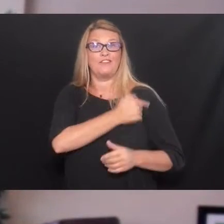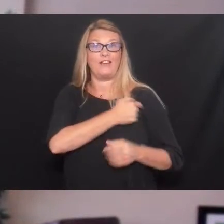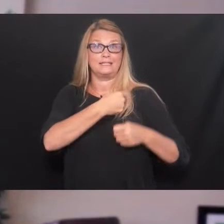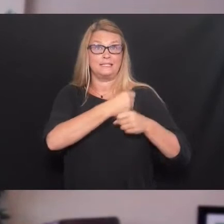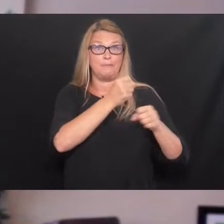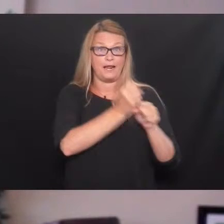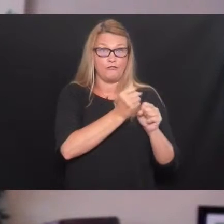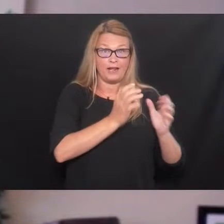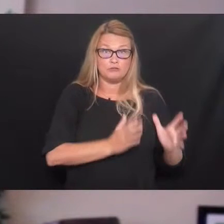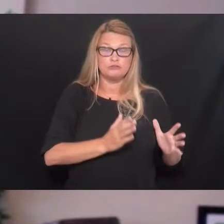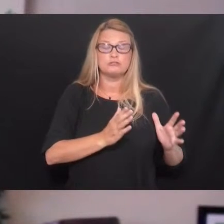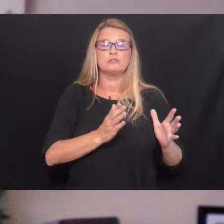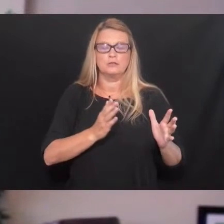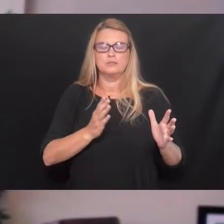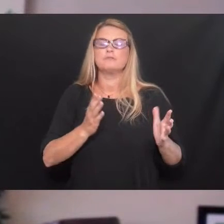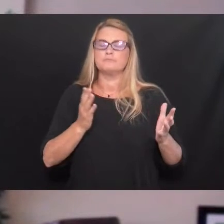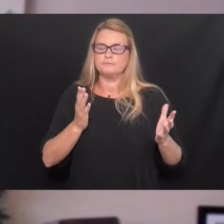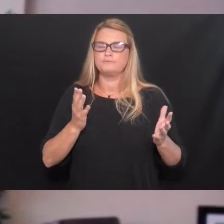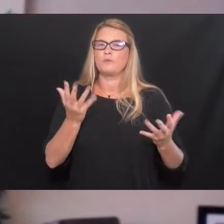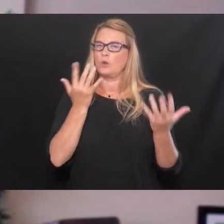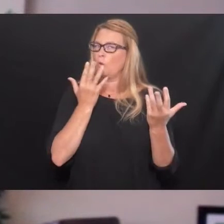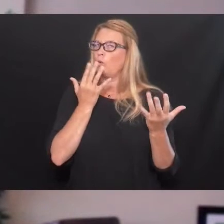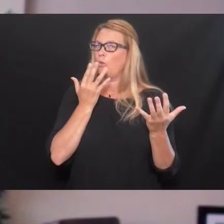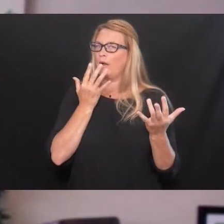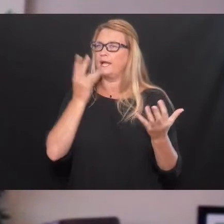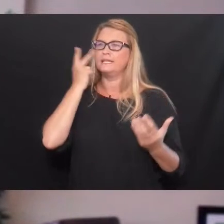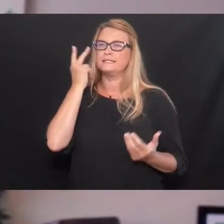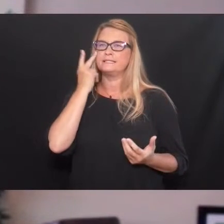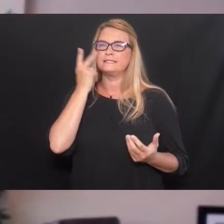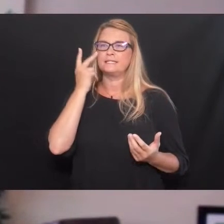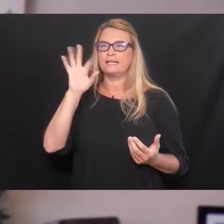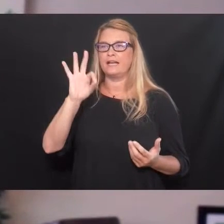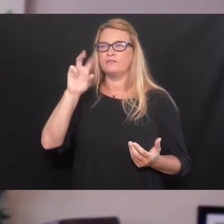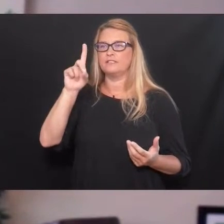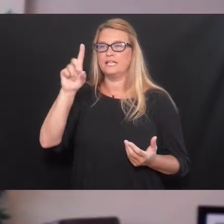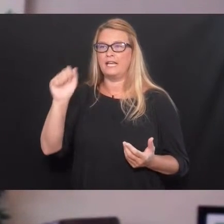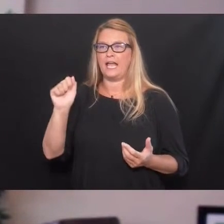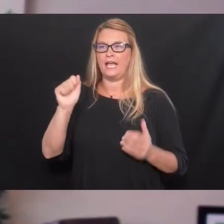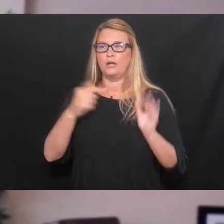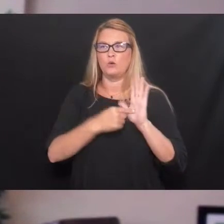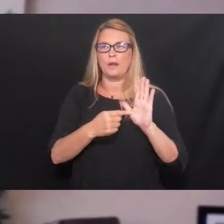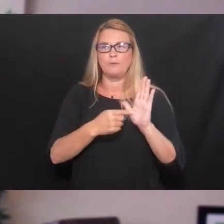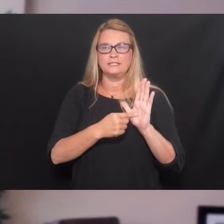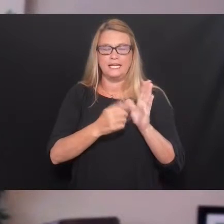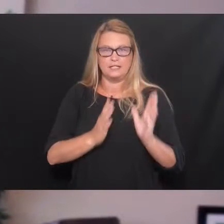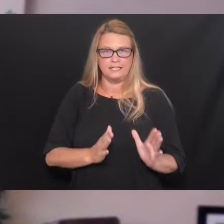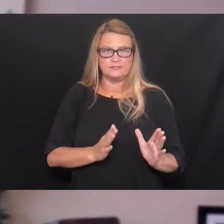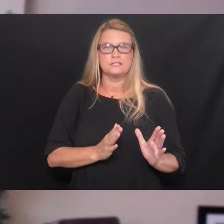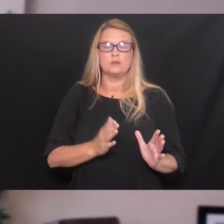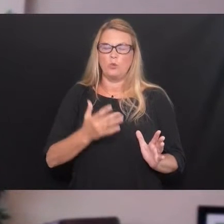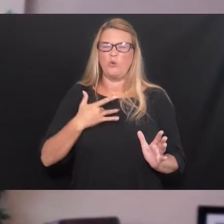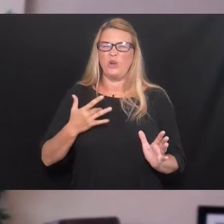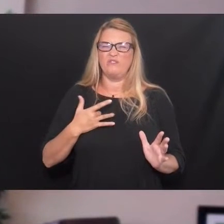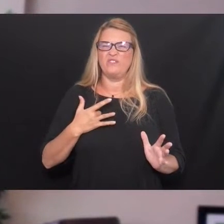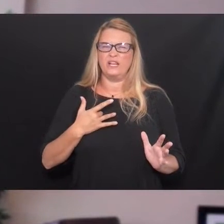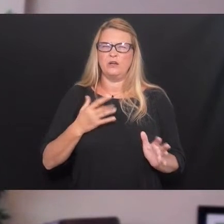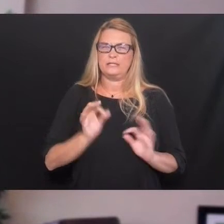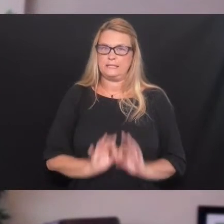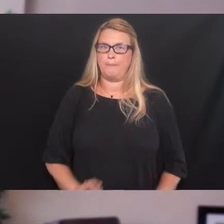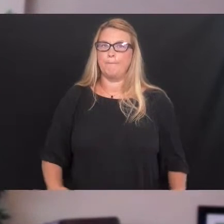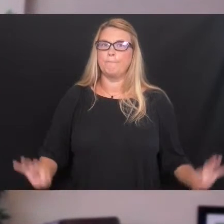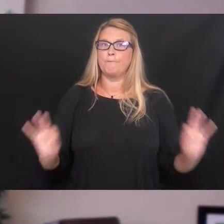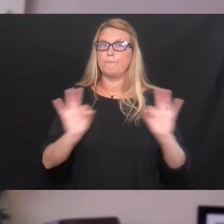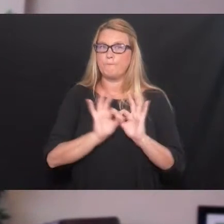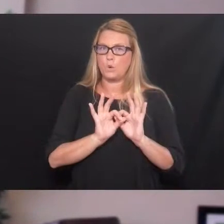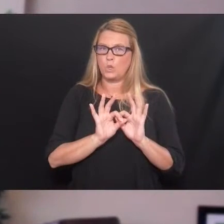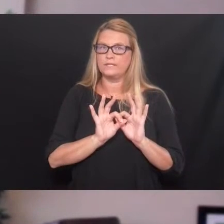manufacturers and are, waiting to talk to the FDA representatives, we feel like it's very, very important for us